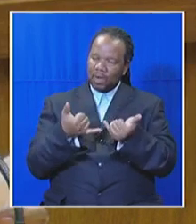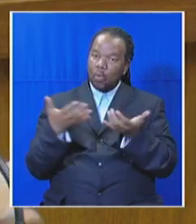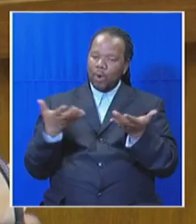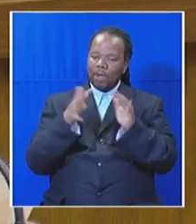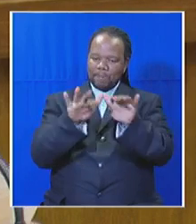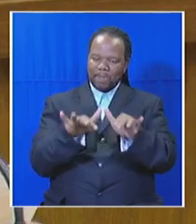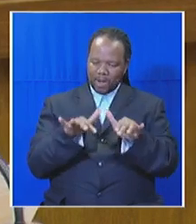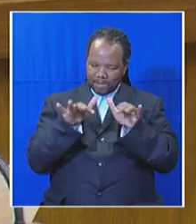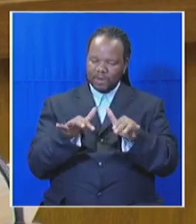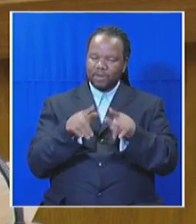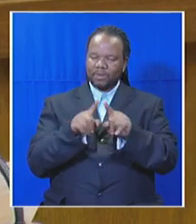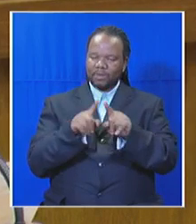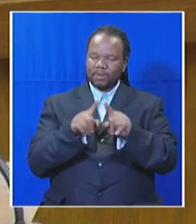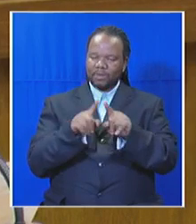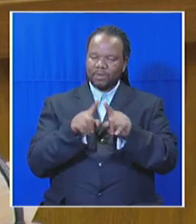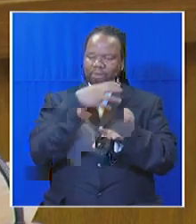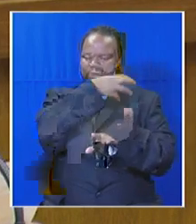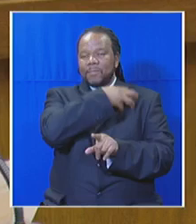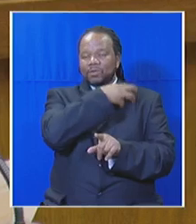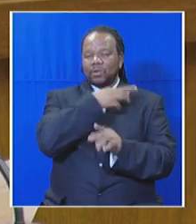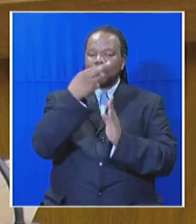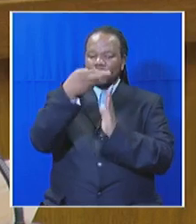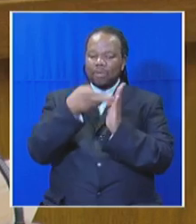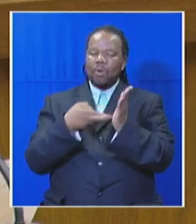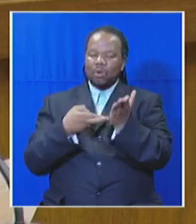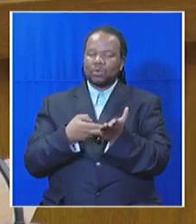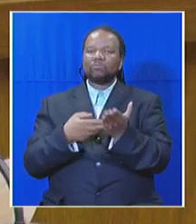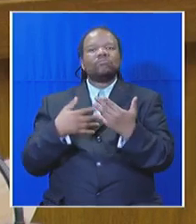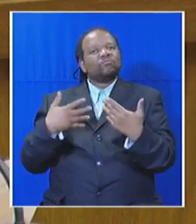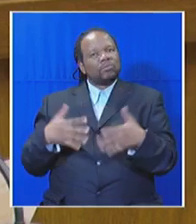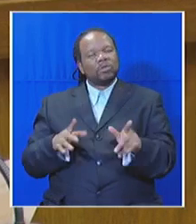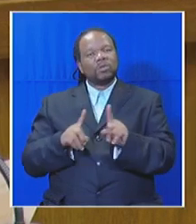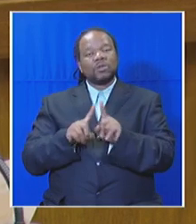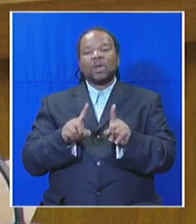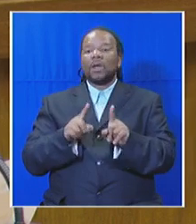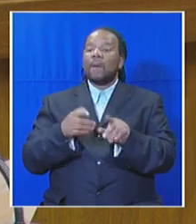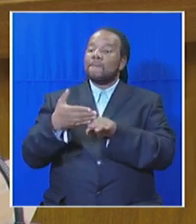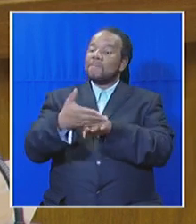I have also responded to on this matter before.